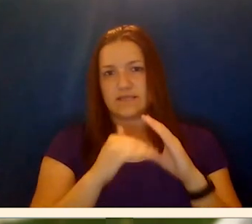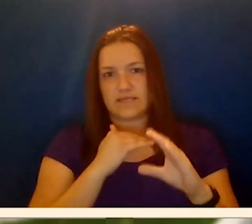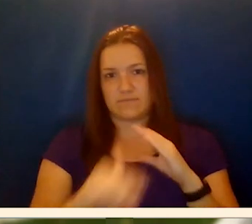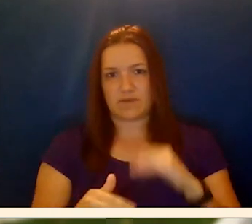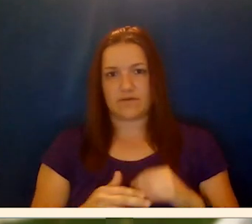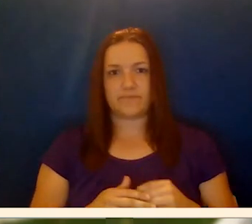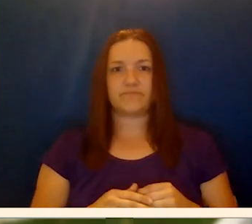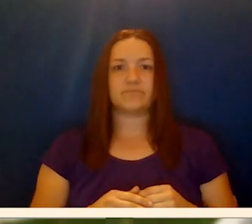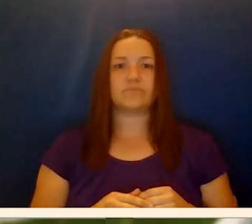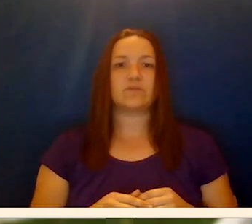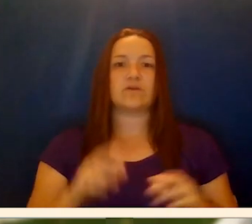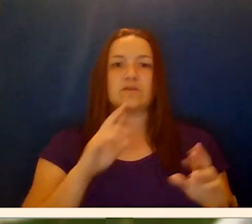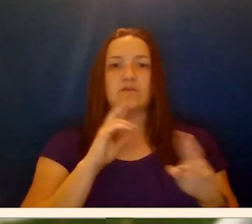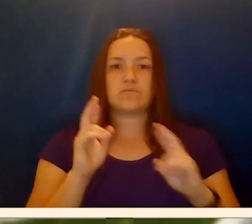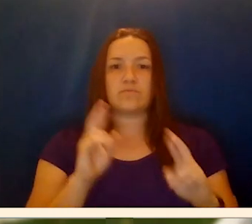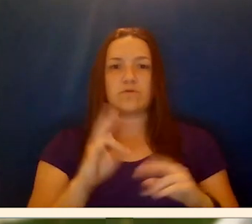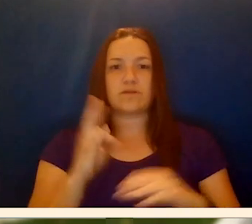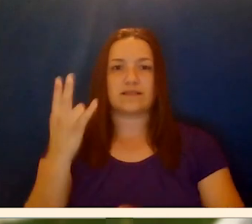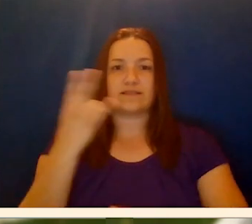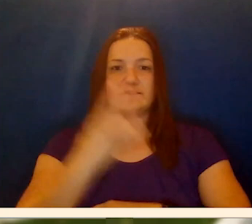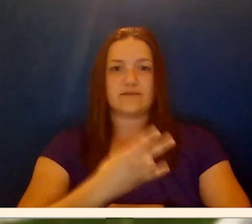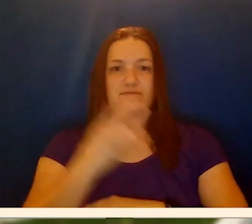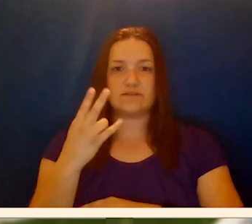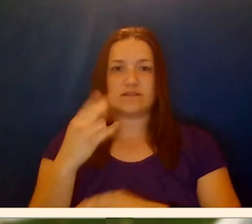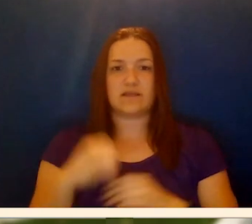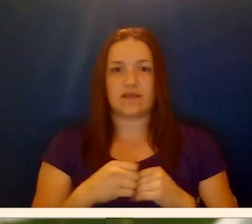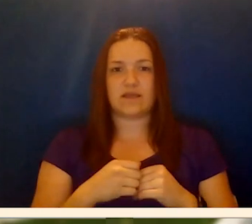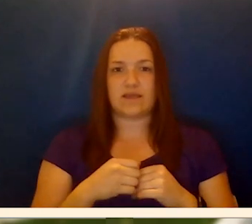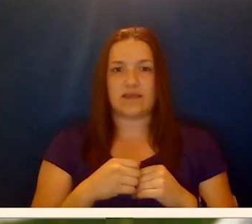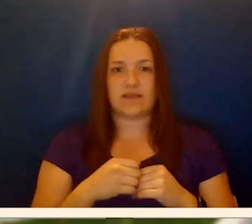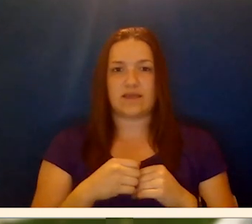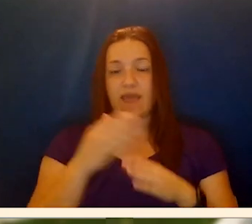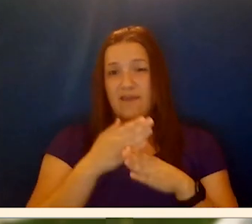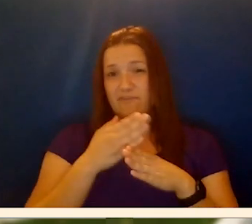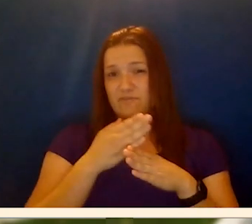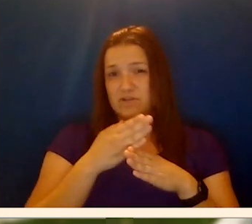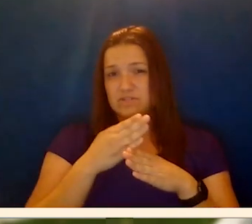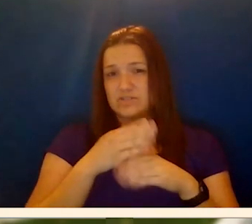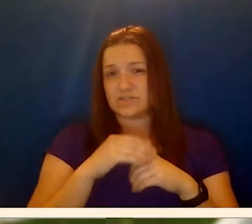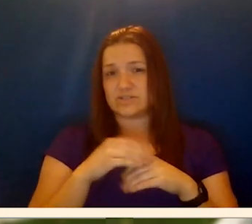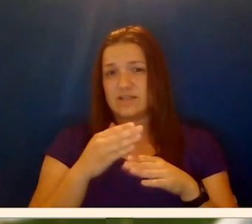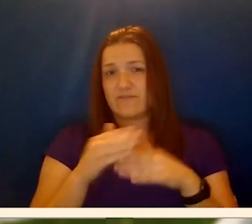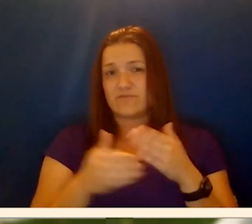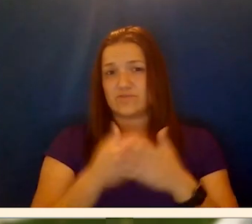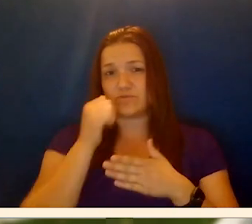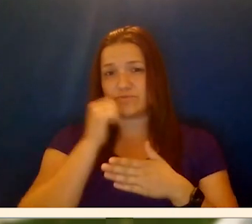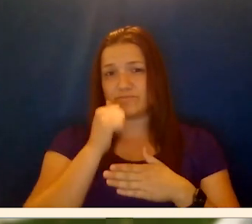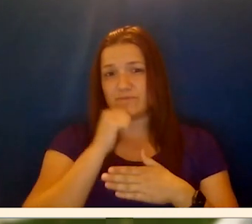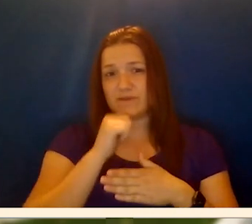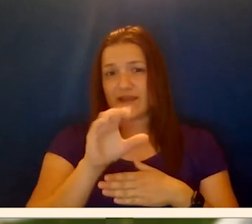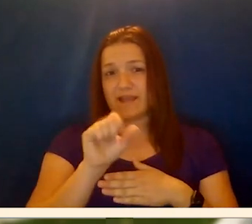So they reported that the 7-day rolling average of average new daily cases